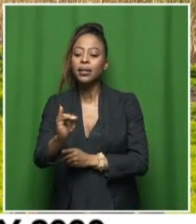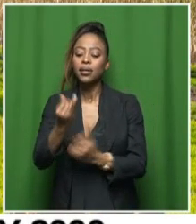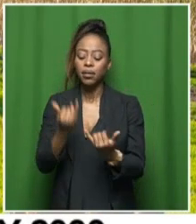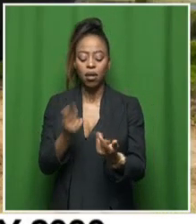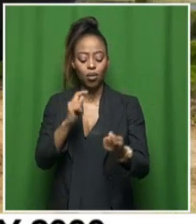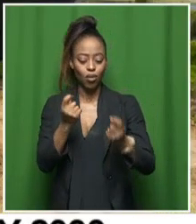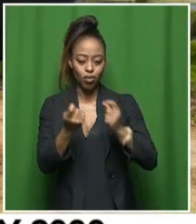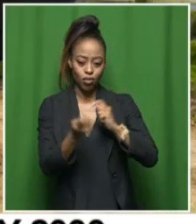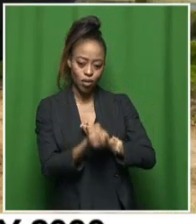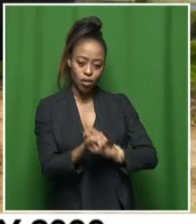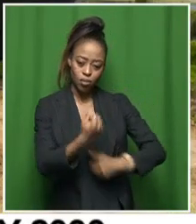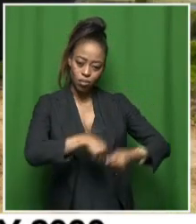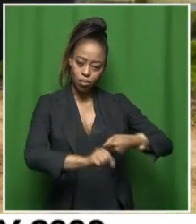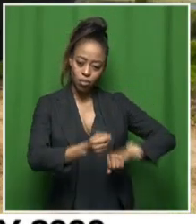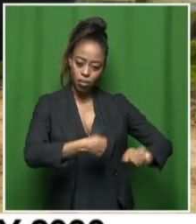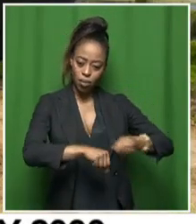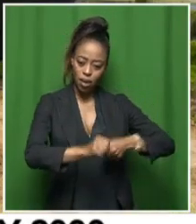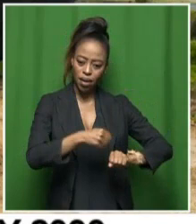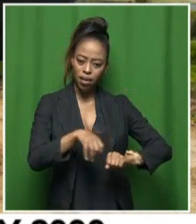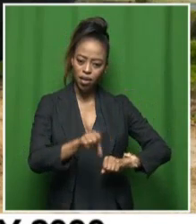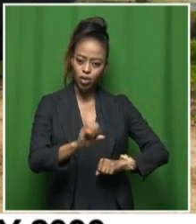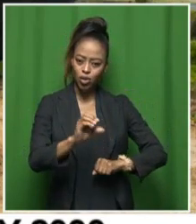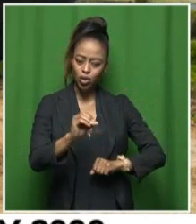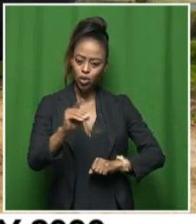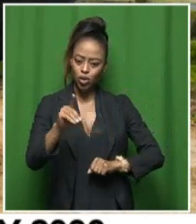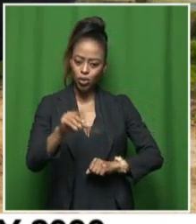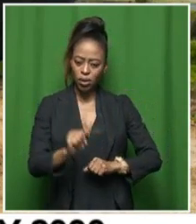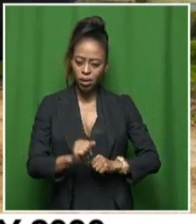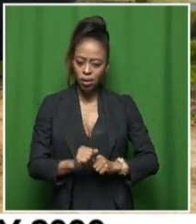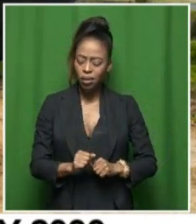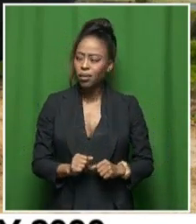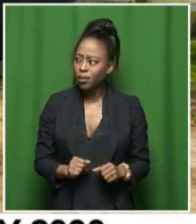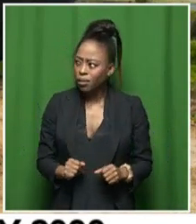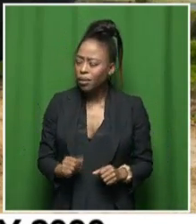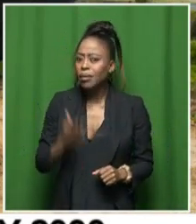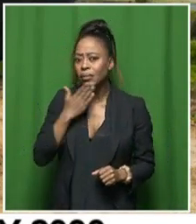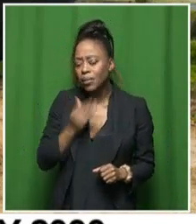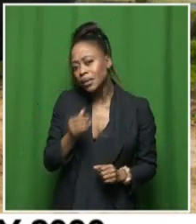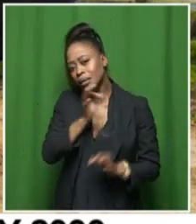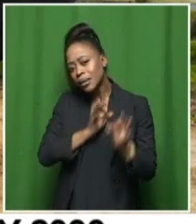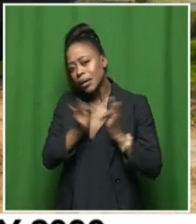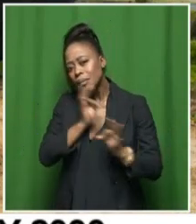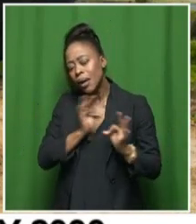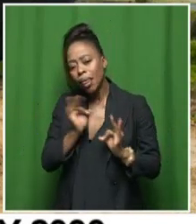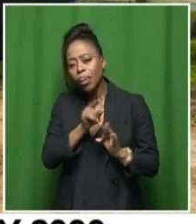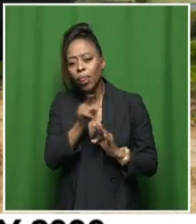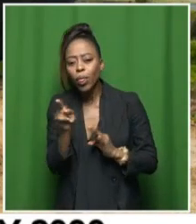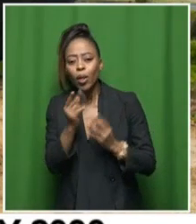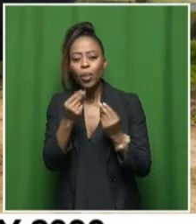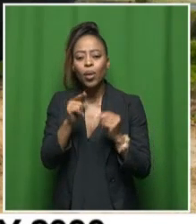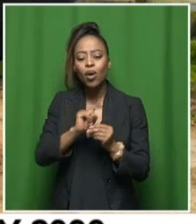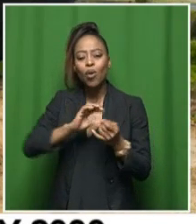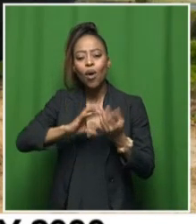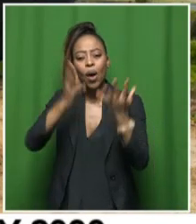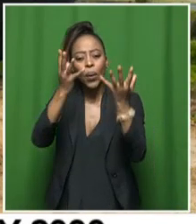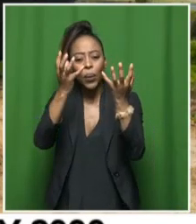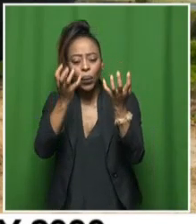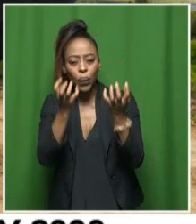into baking soda. Now, St. Francis, take us through what you are doing to help reduce emissions